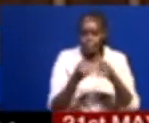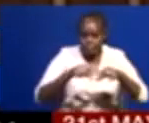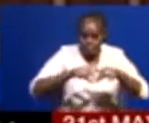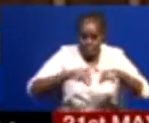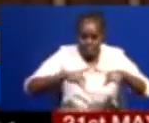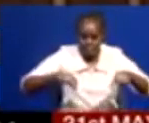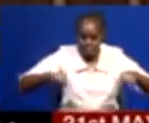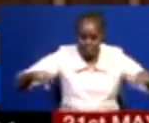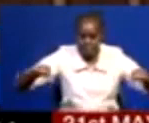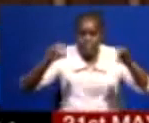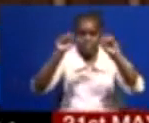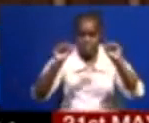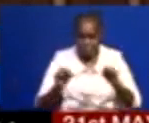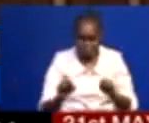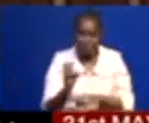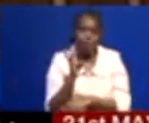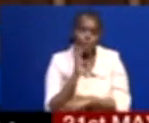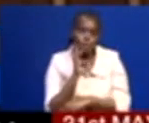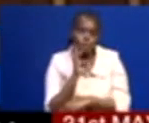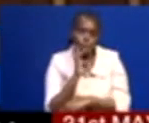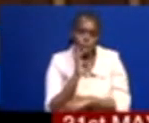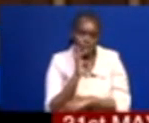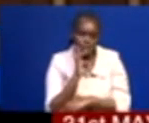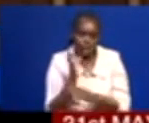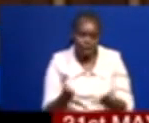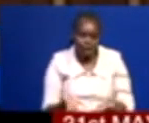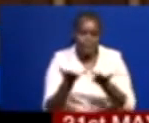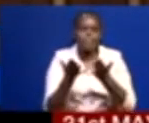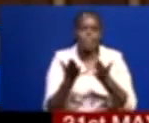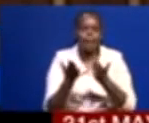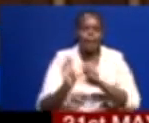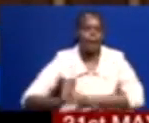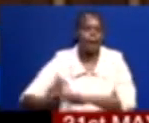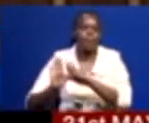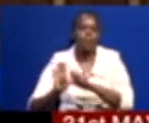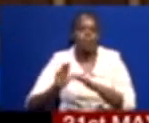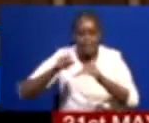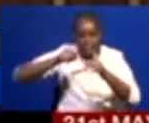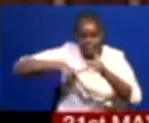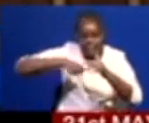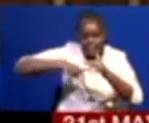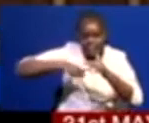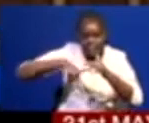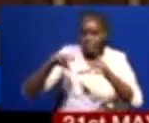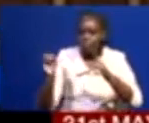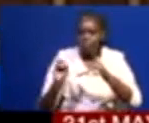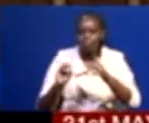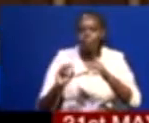system has been designed and upgraded to avoid leakages. The ministry